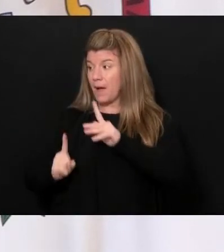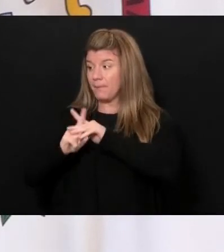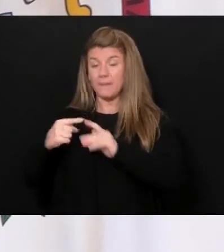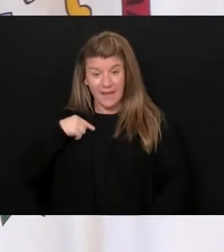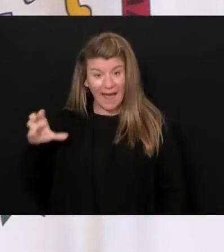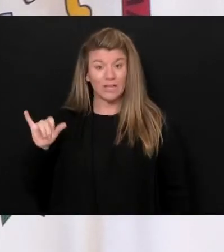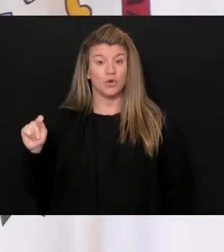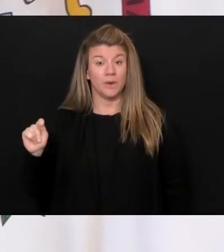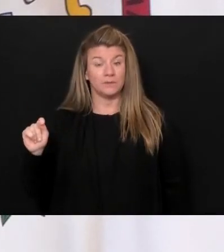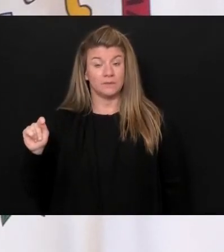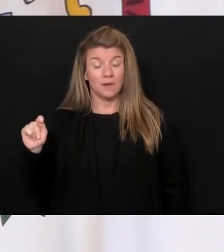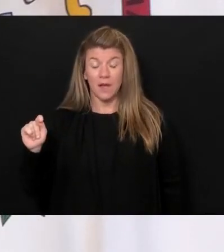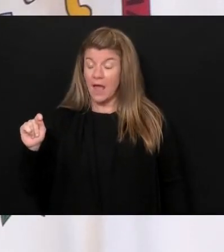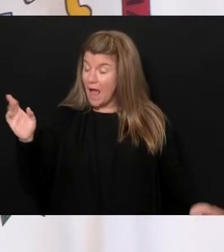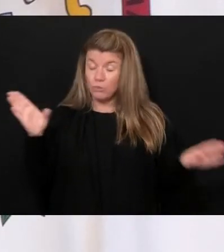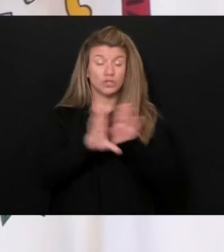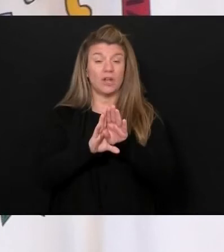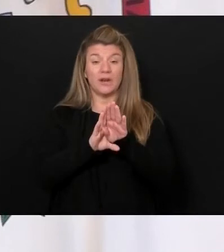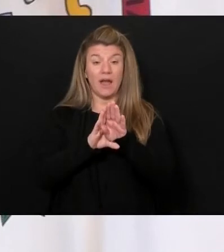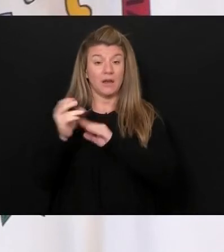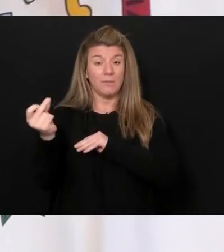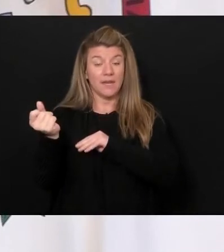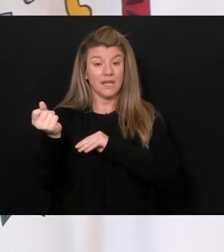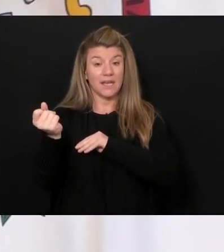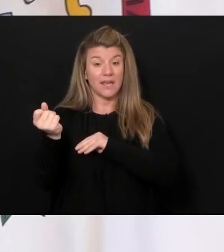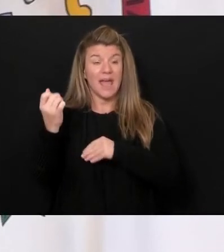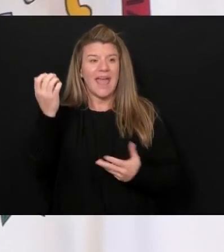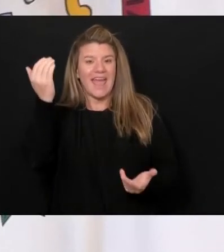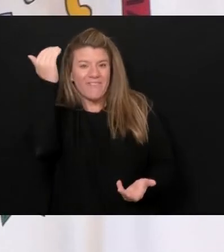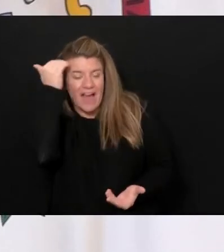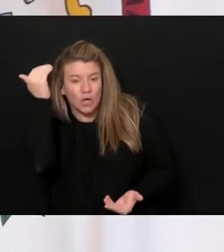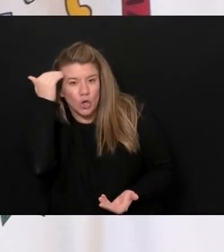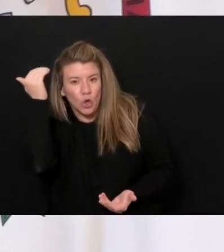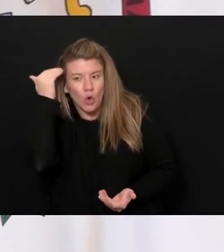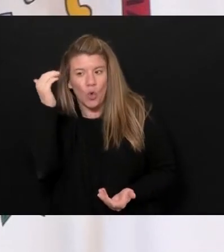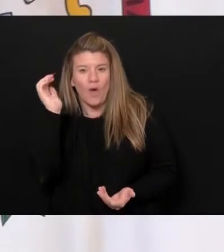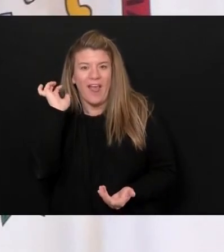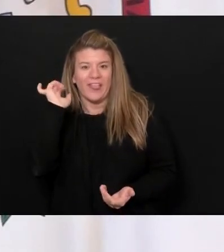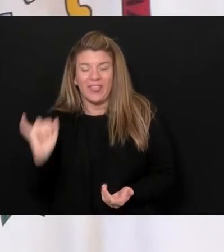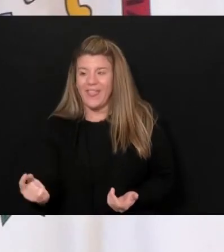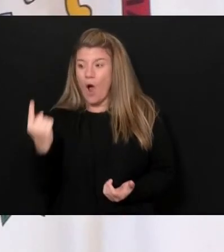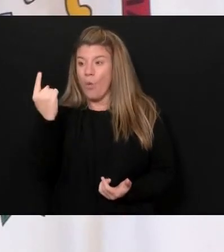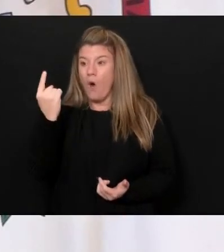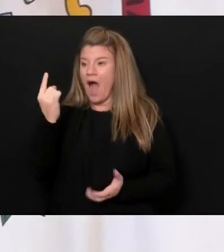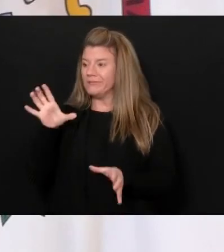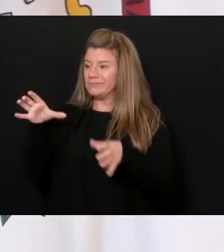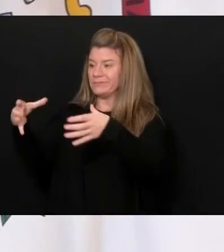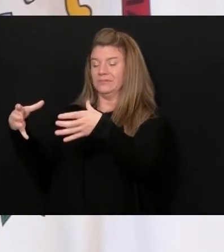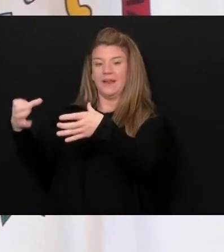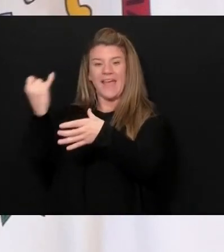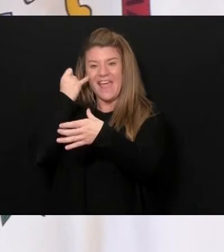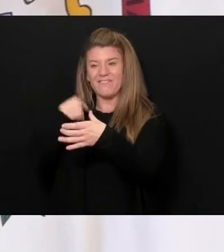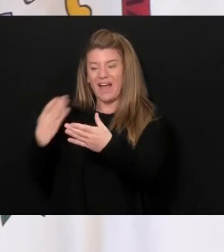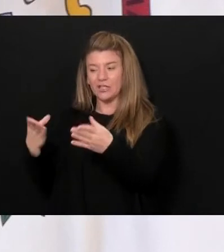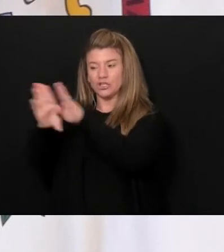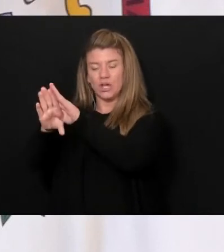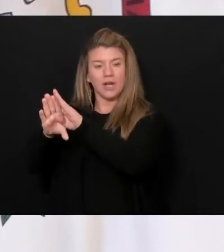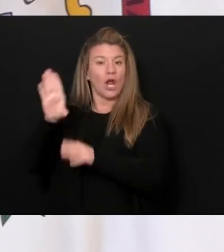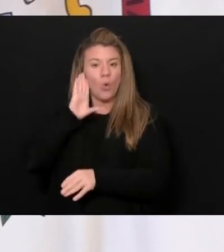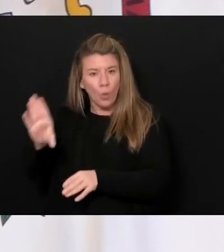mean, I'd pull the trigger and shut it down immediately if I knew what was really going to make a real difference, short